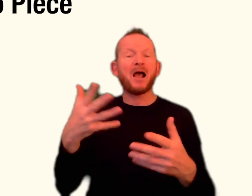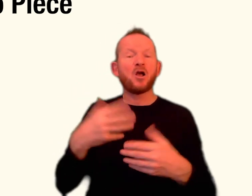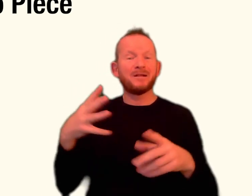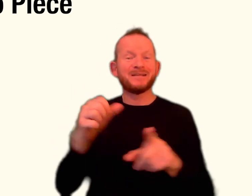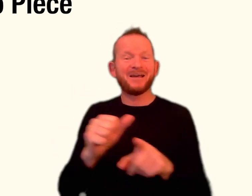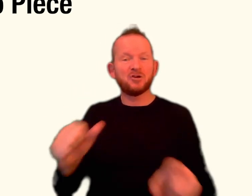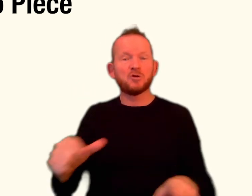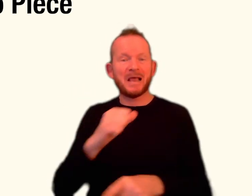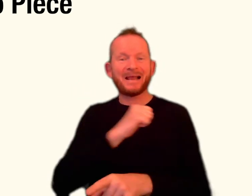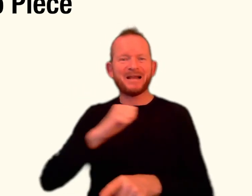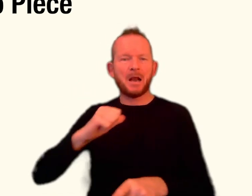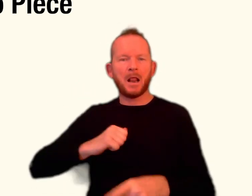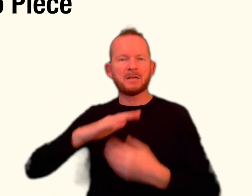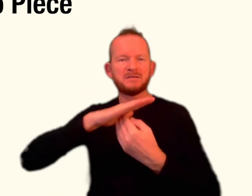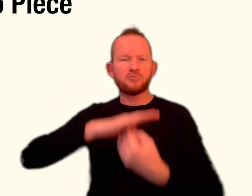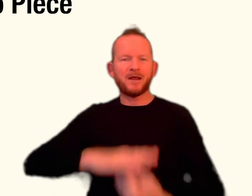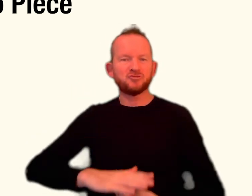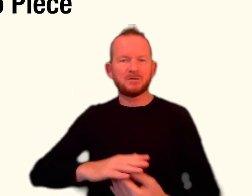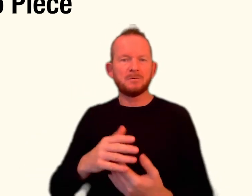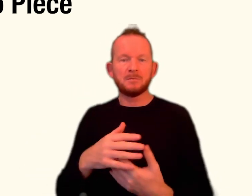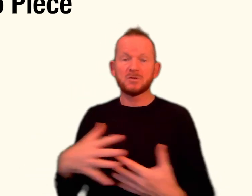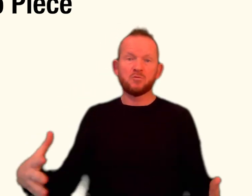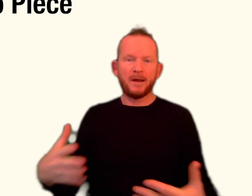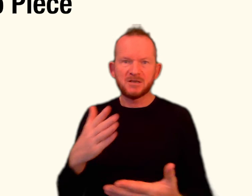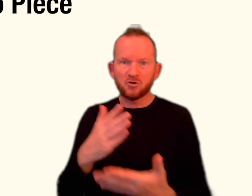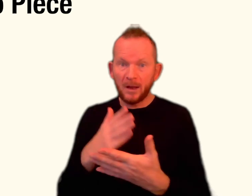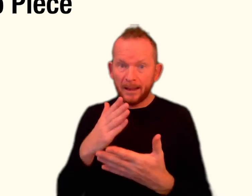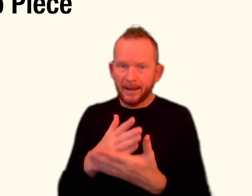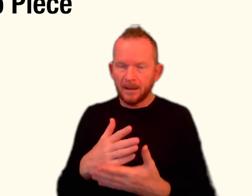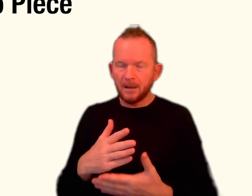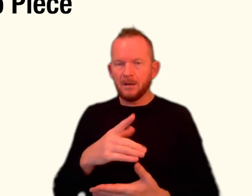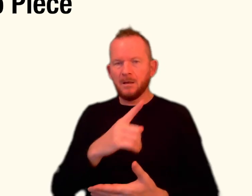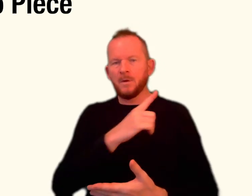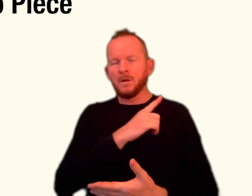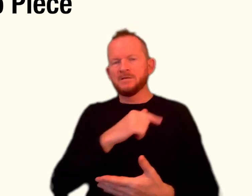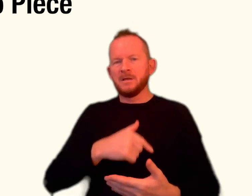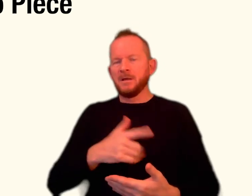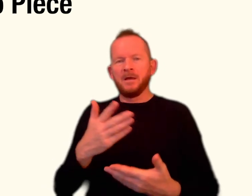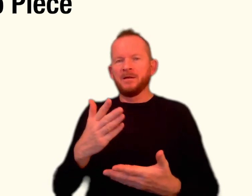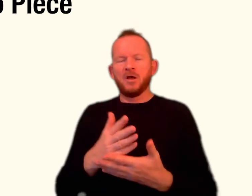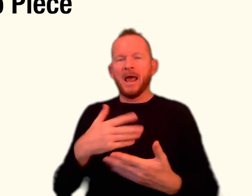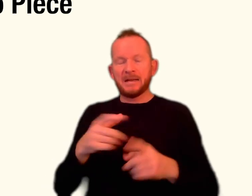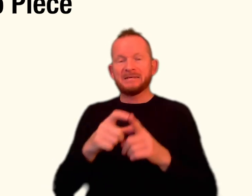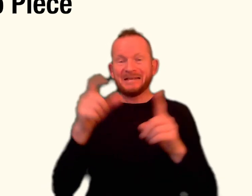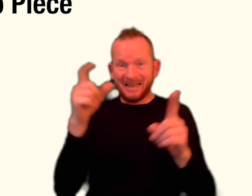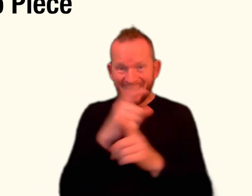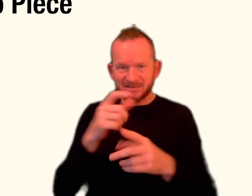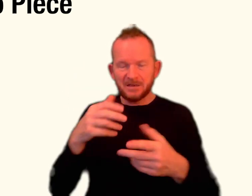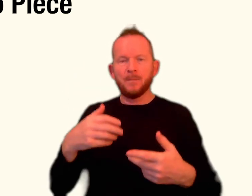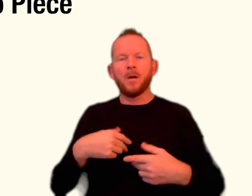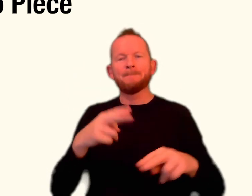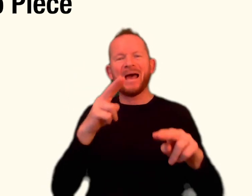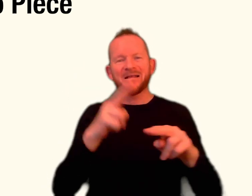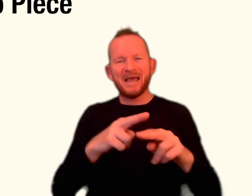depression, which hardly surprising really, because not just did I have dyslexia, but my dad